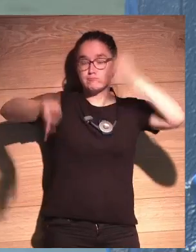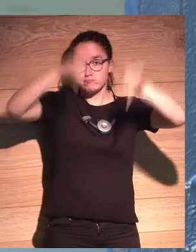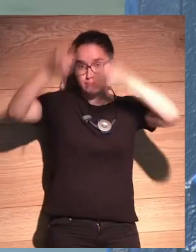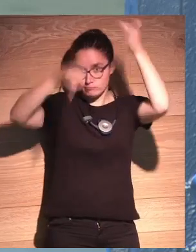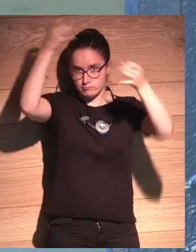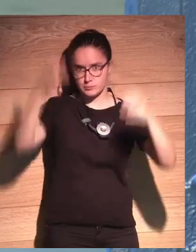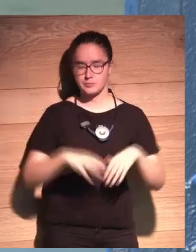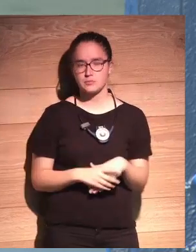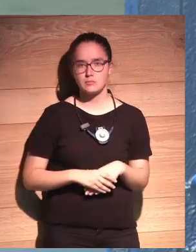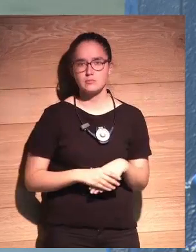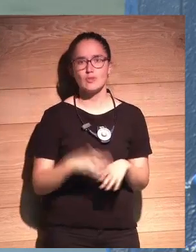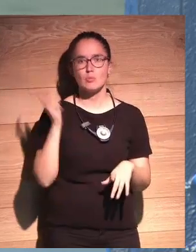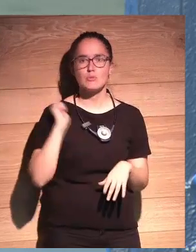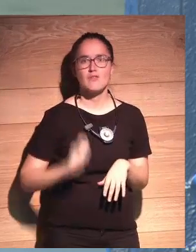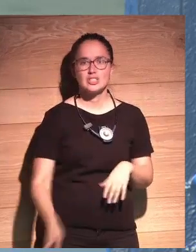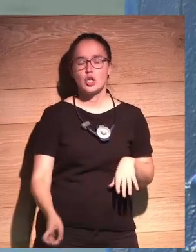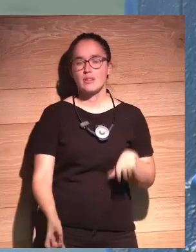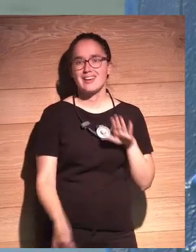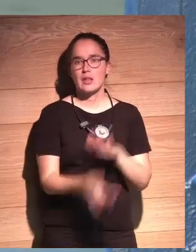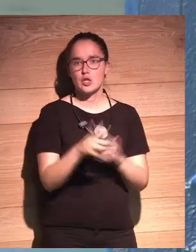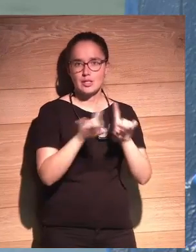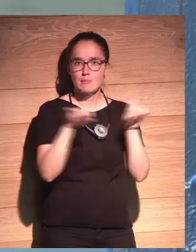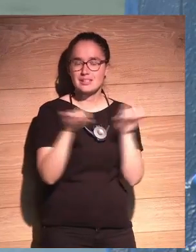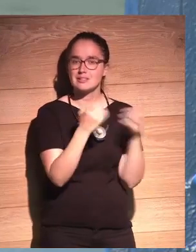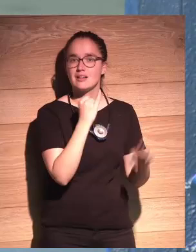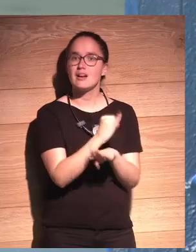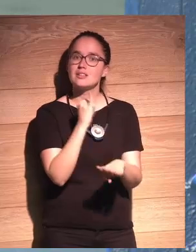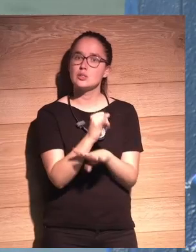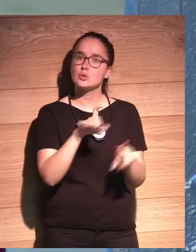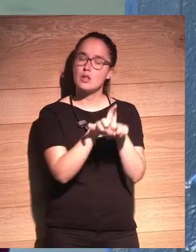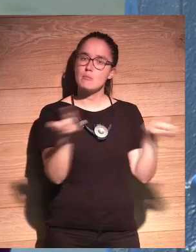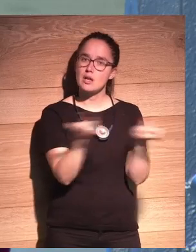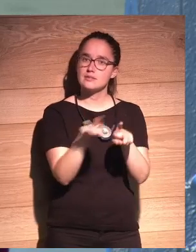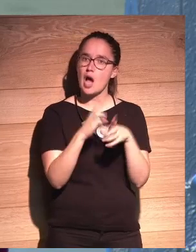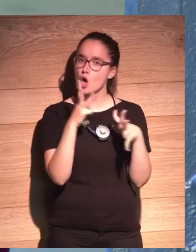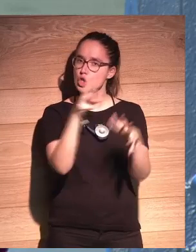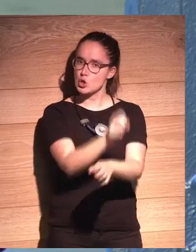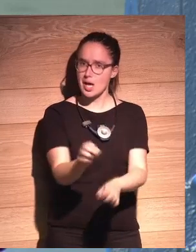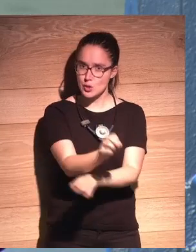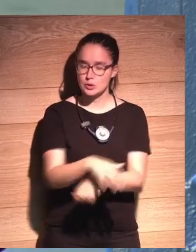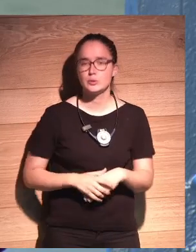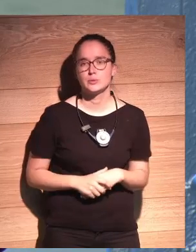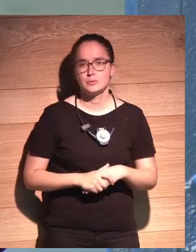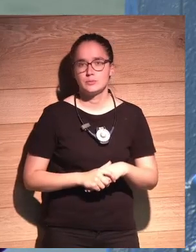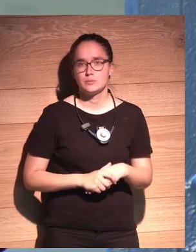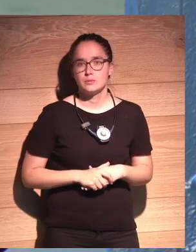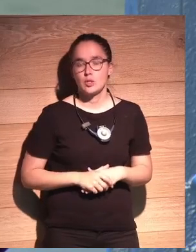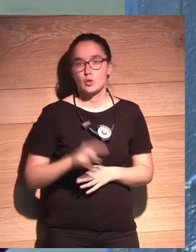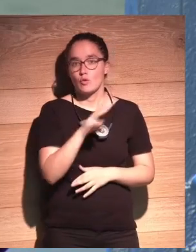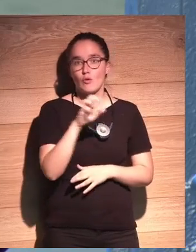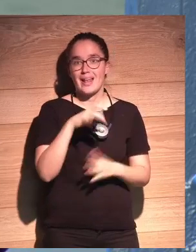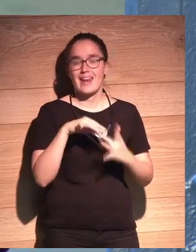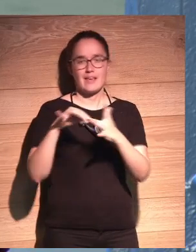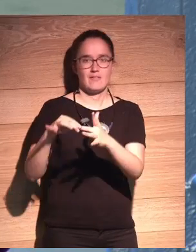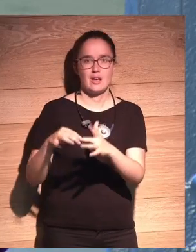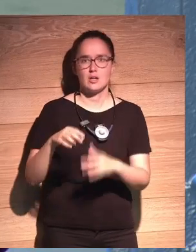people to activate their essence and making their ideas flow towards the top of the pyramid. He's been